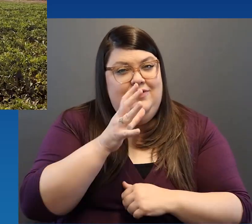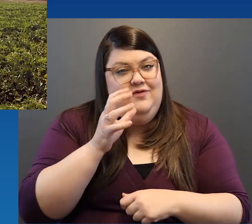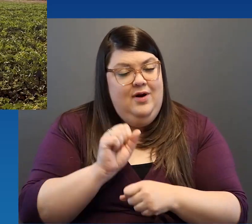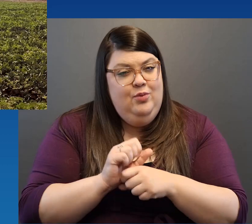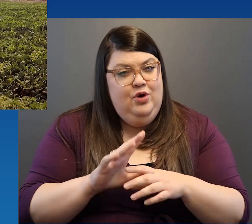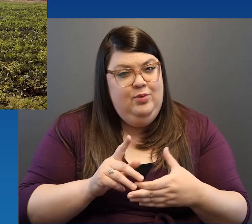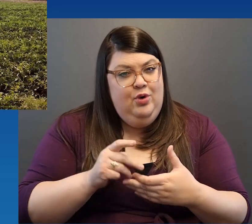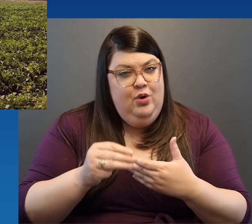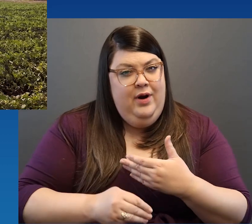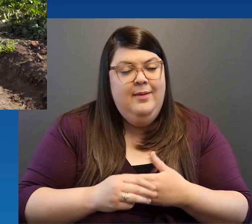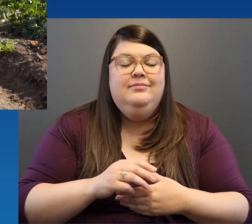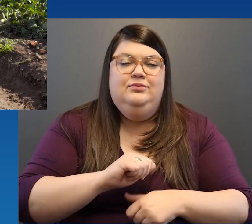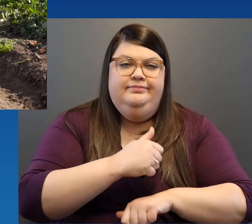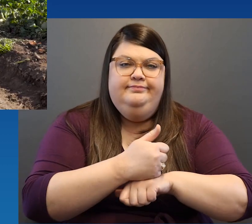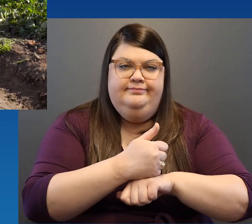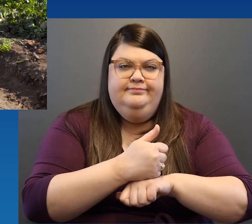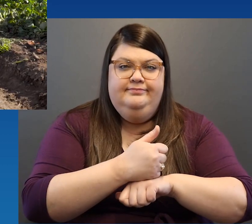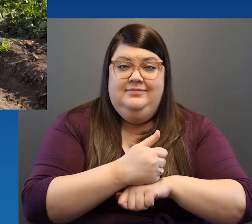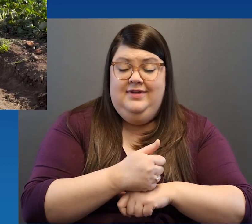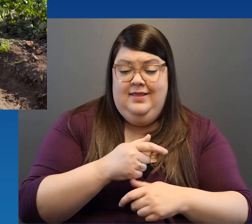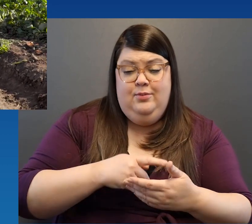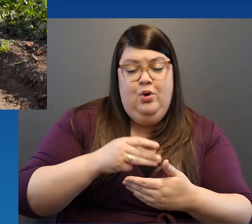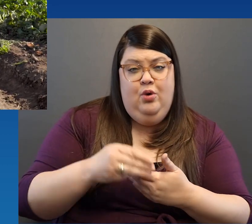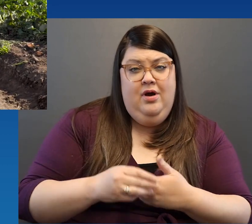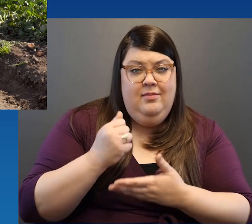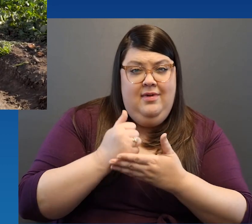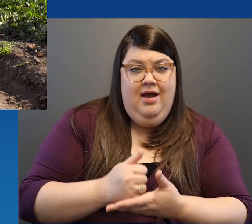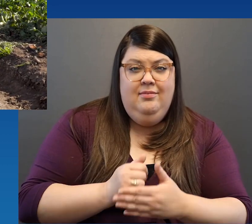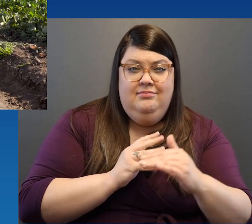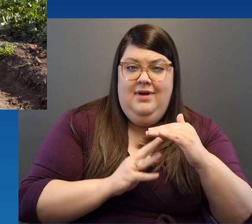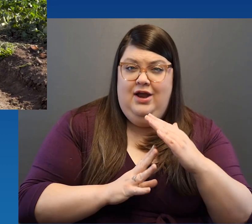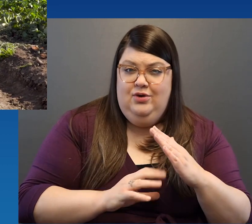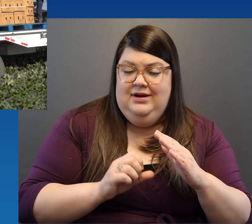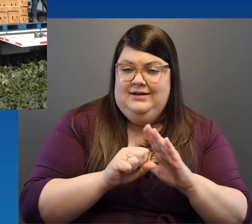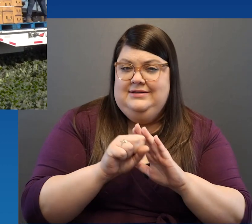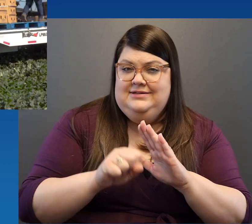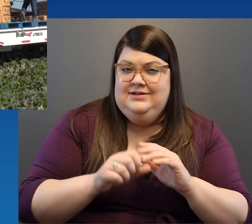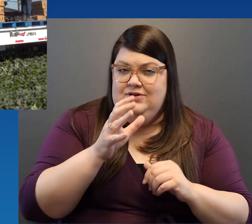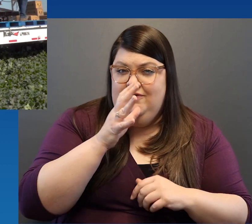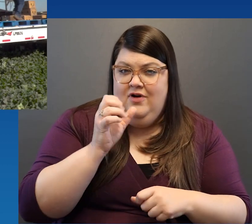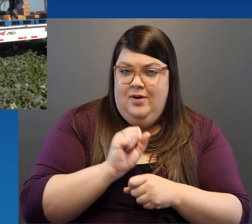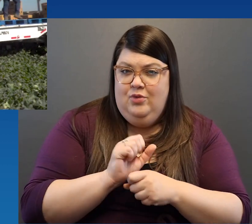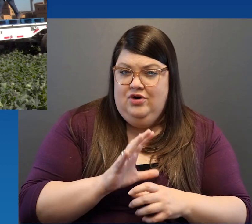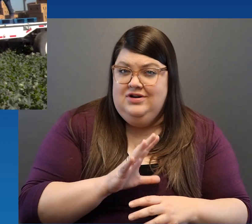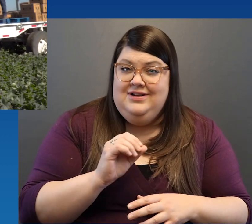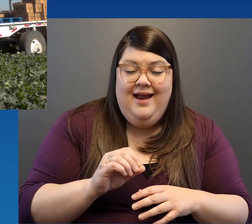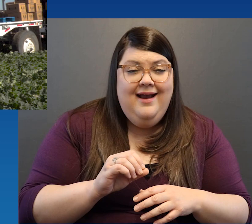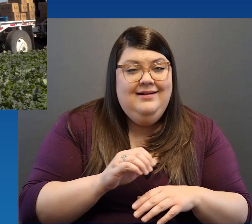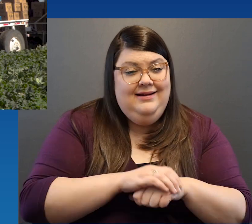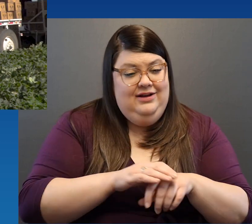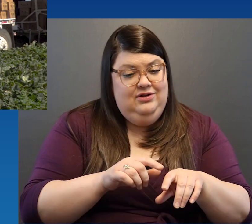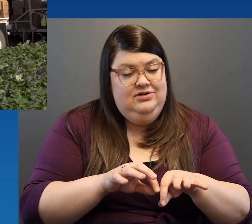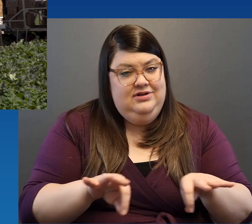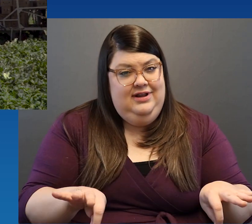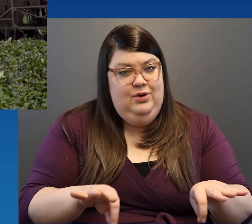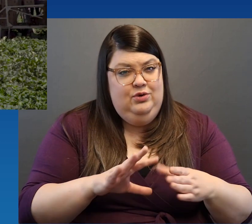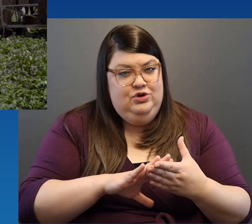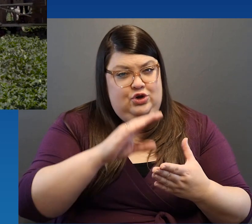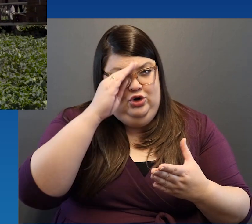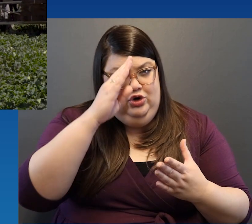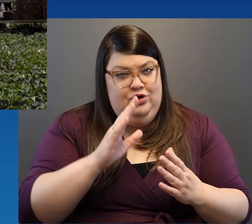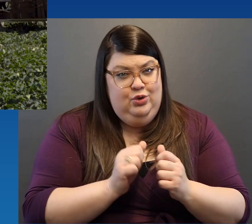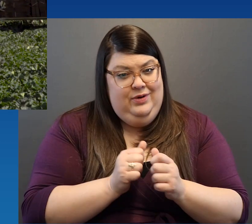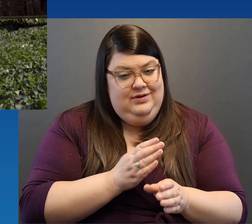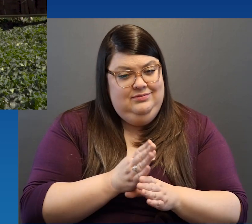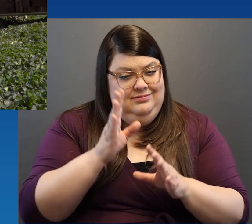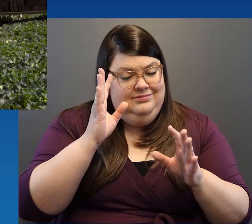Program was created. The program helps migrant and seasonal farm workers and English language learners with career decisions to help